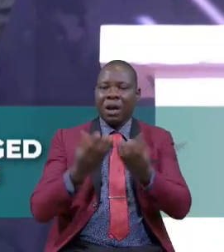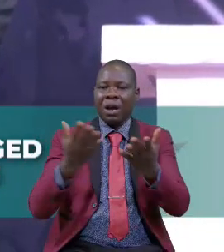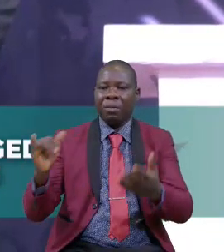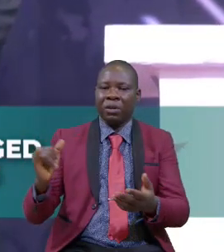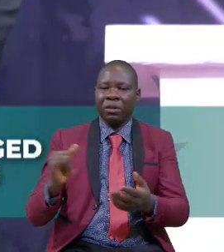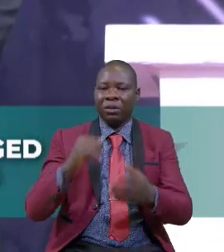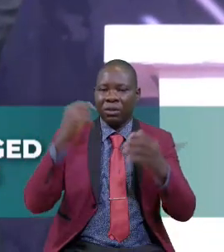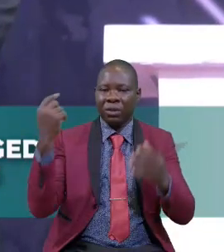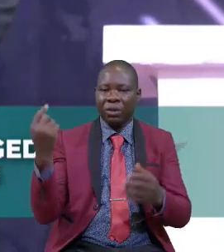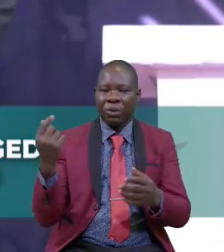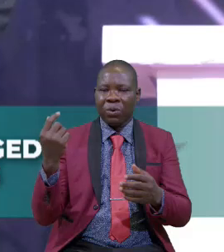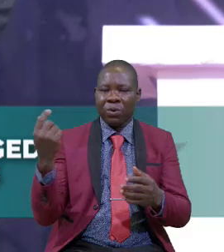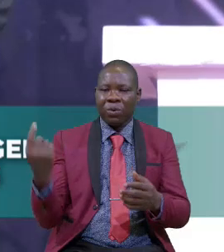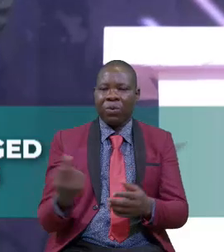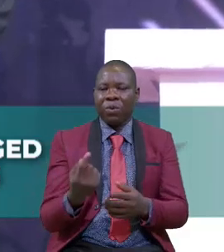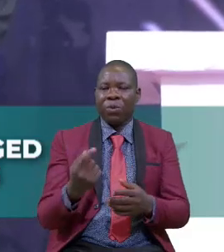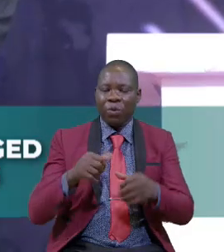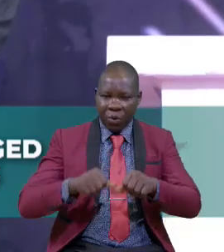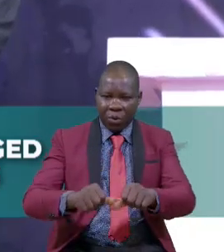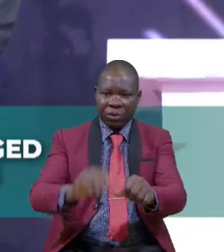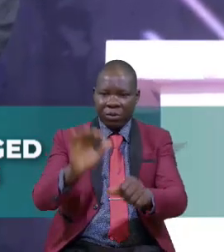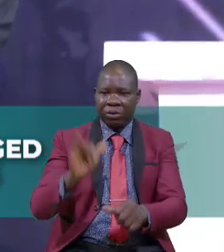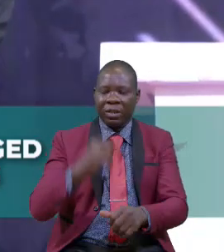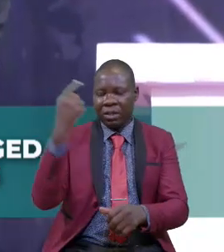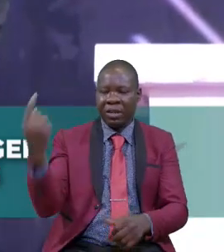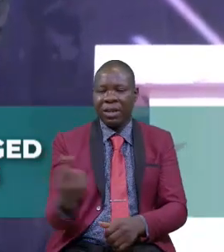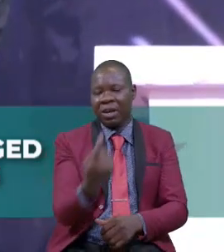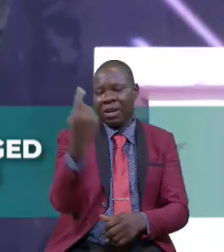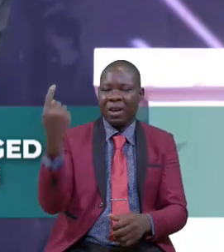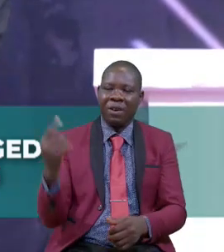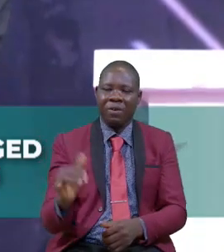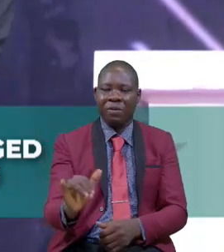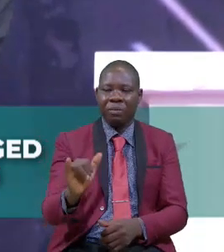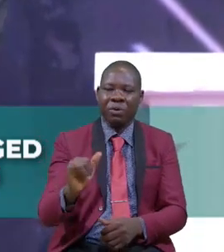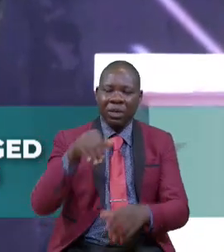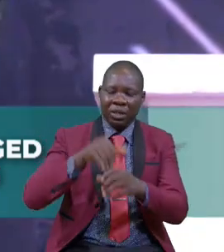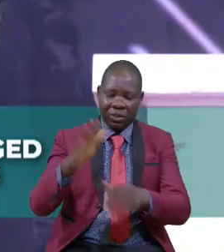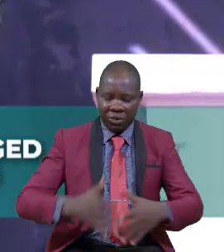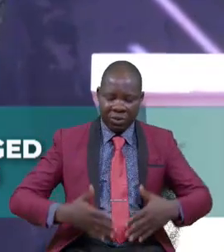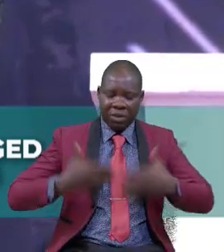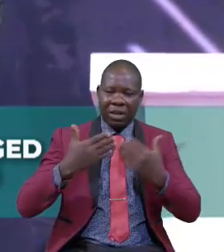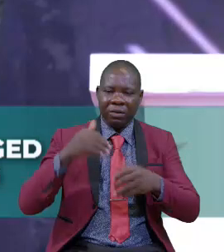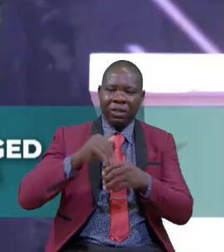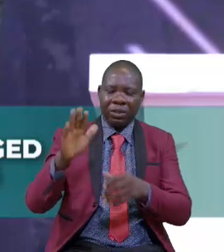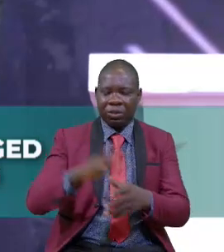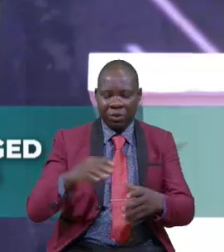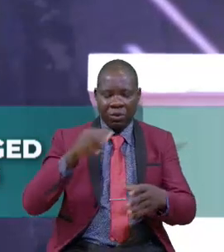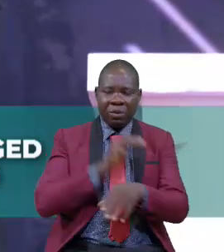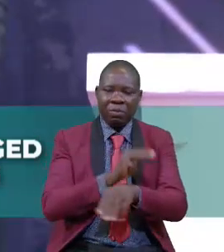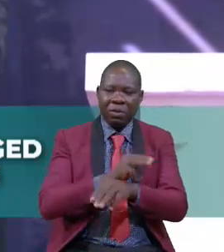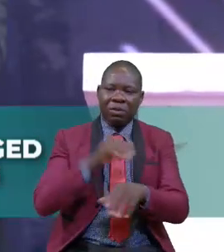life. In your life, amen. In your ministry, amen. In all your